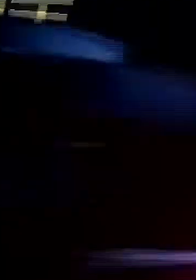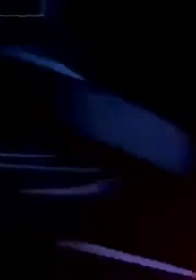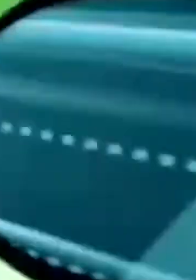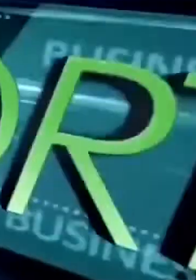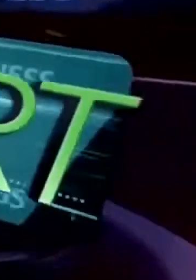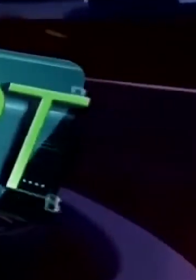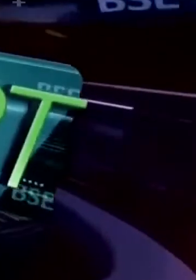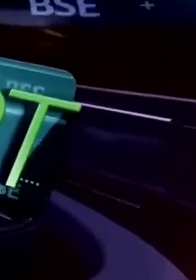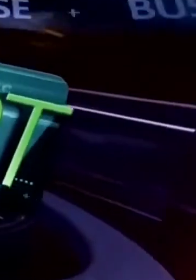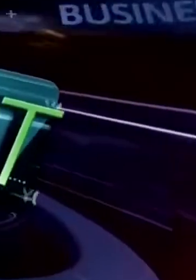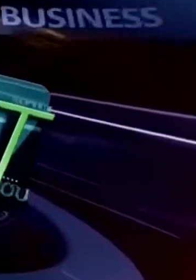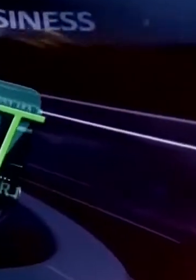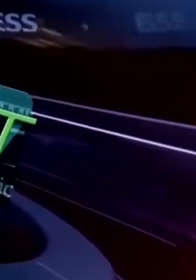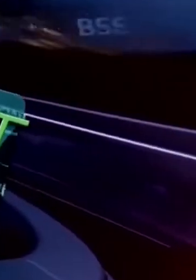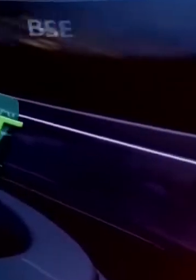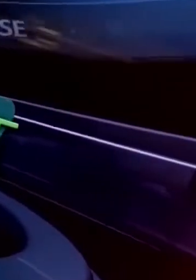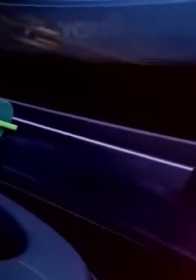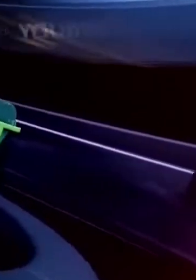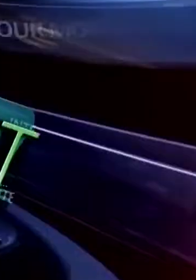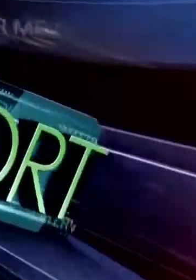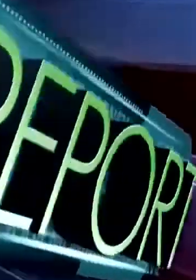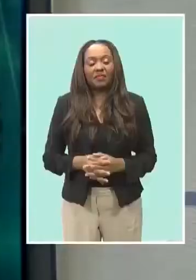life.